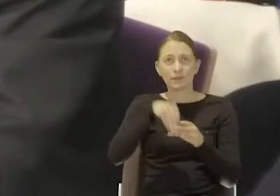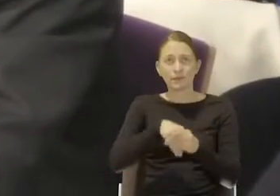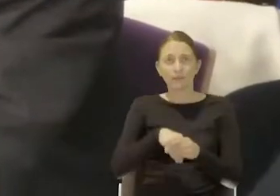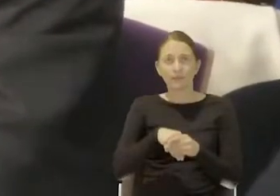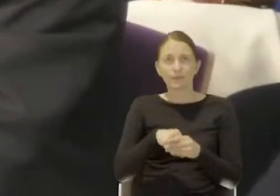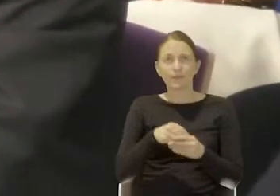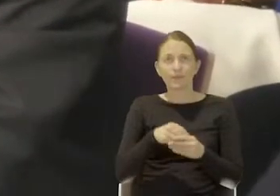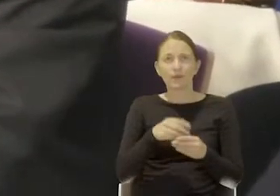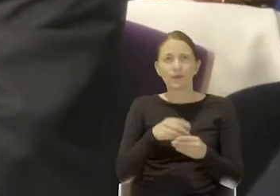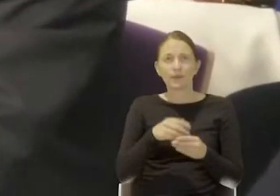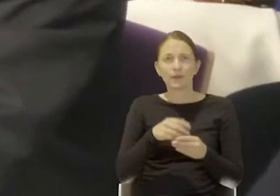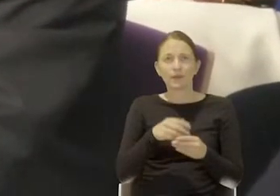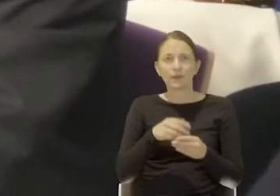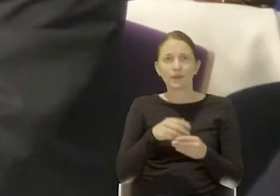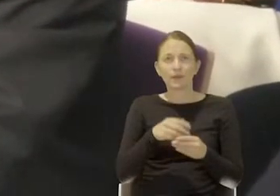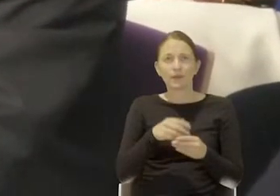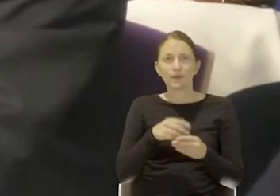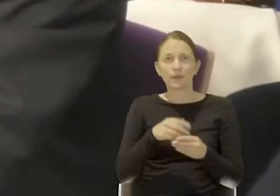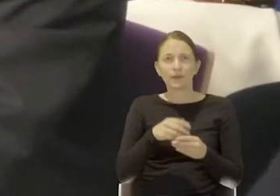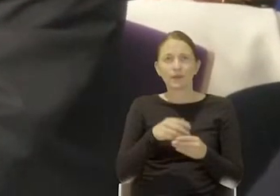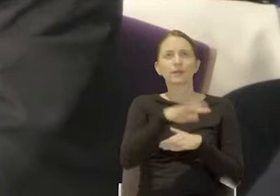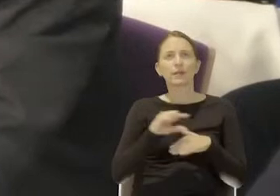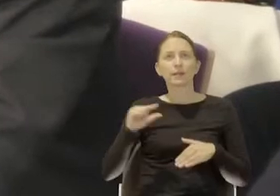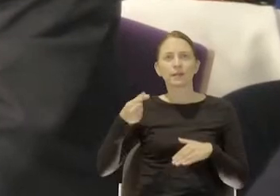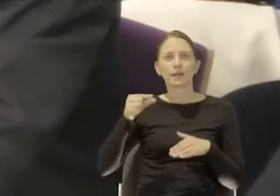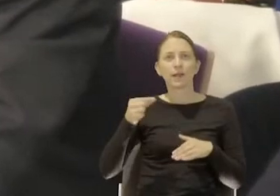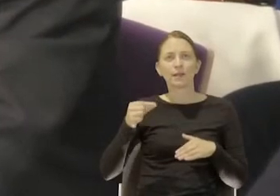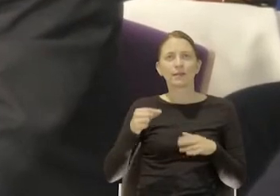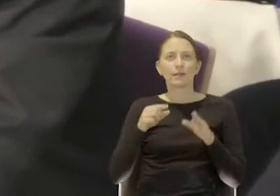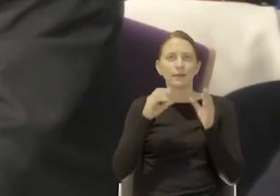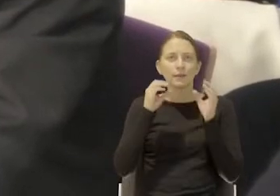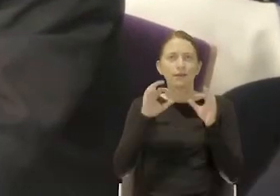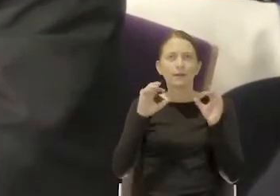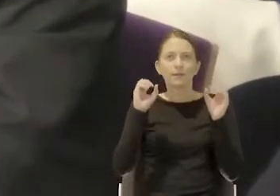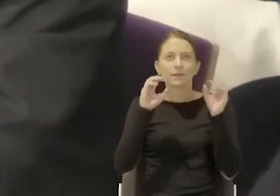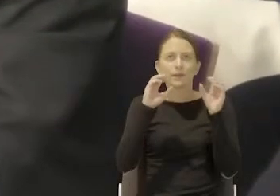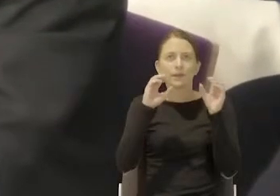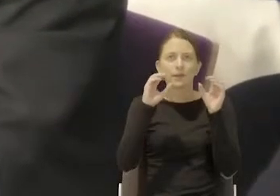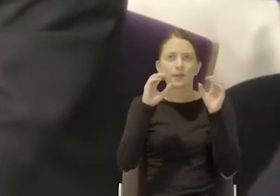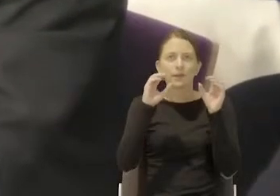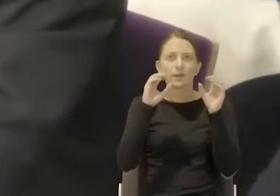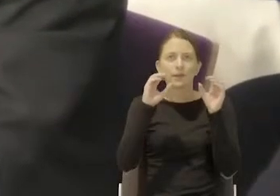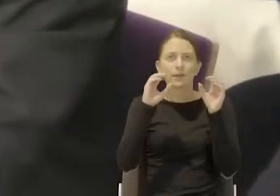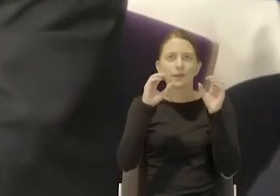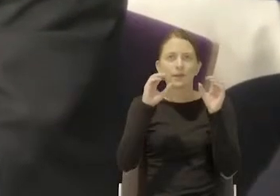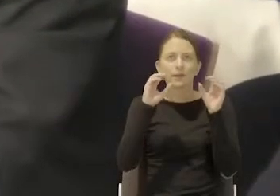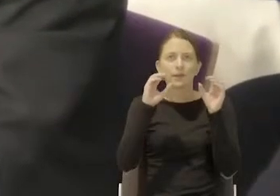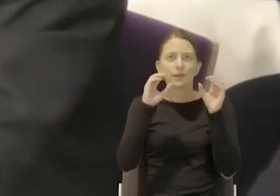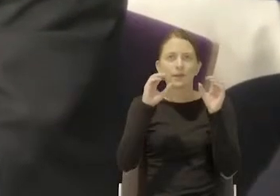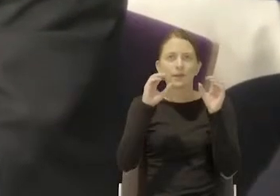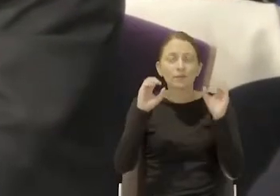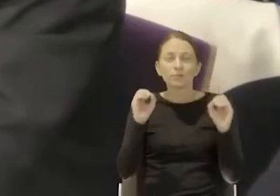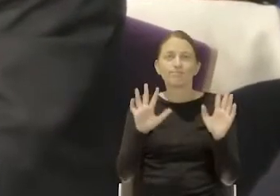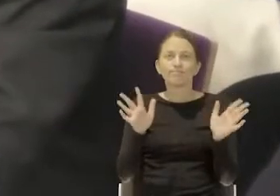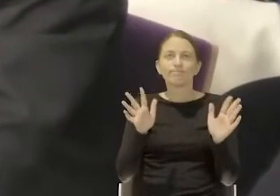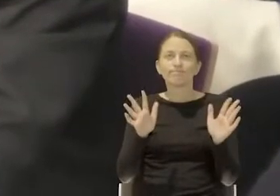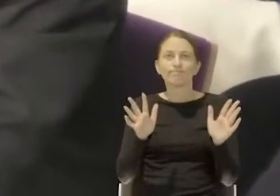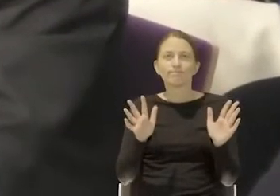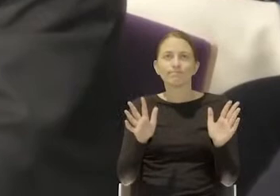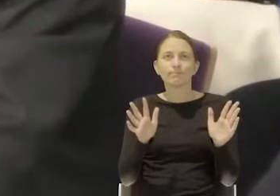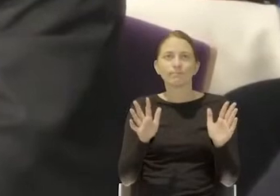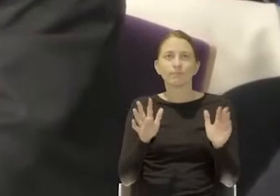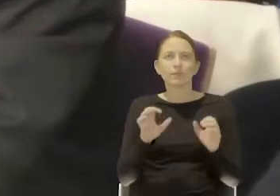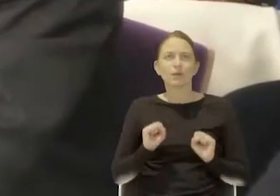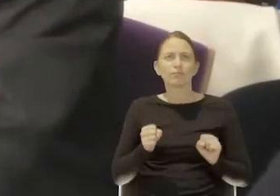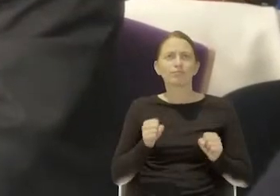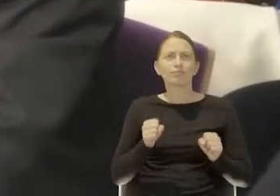through the most advanced technologies, building new roads, tunnels, railways and 3 new international airports, including the city of